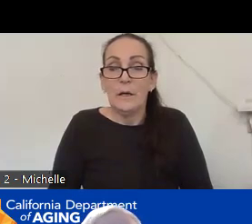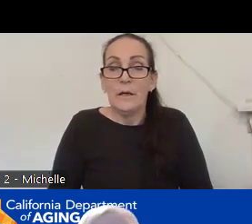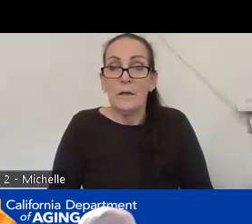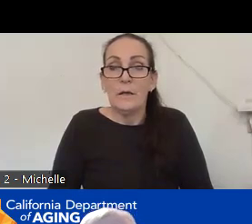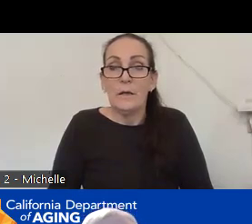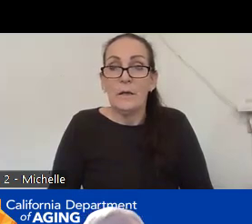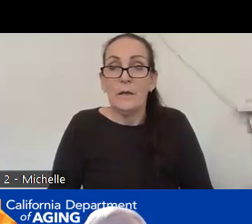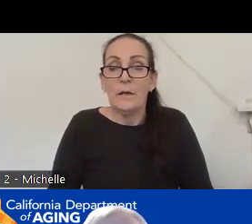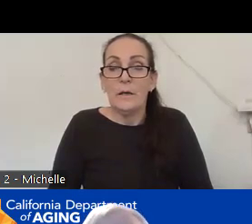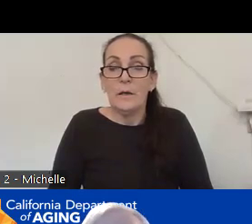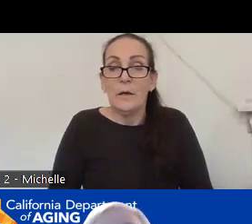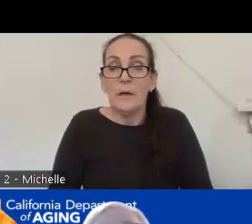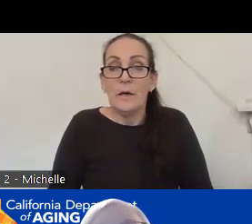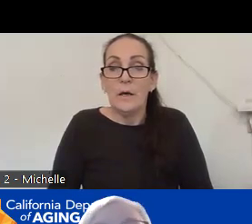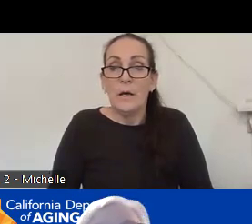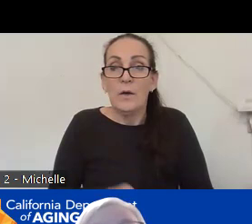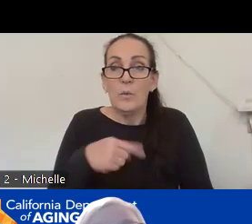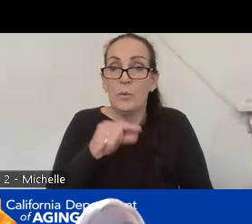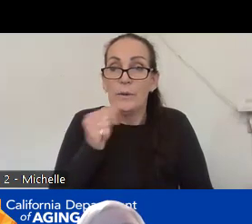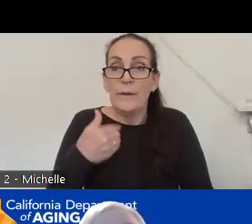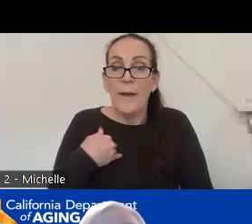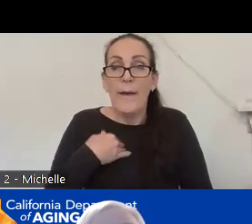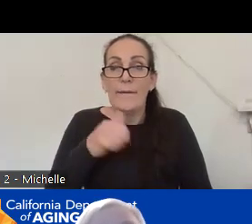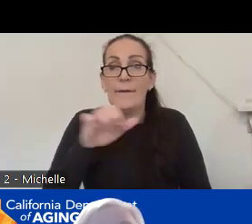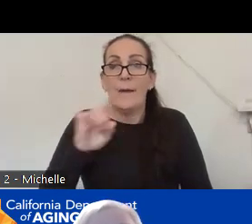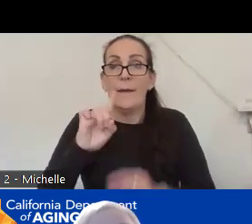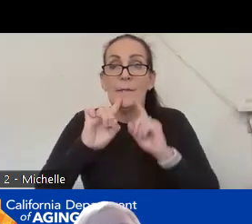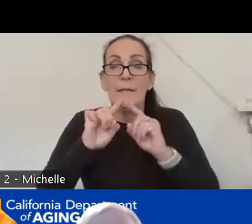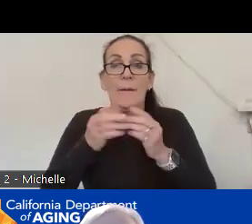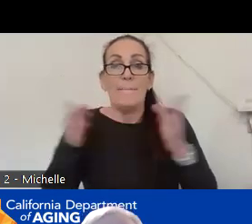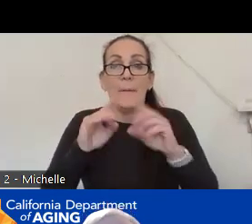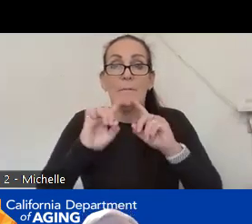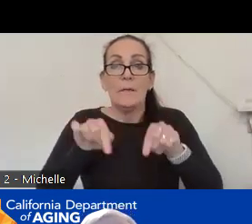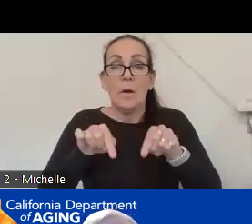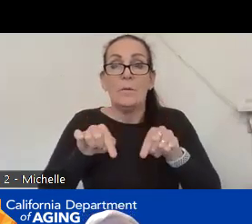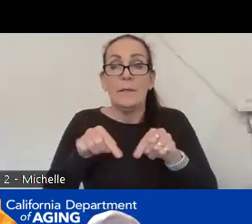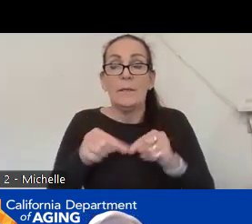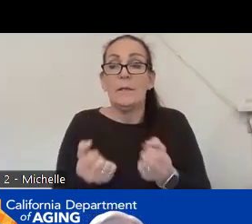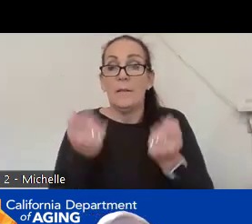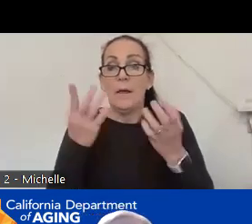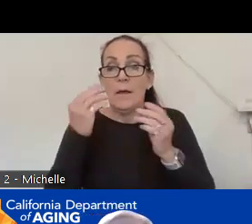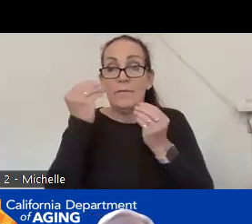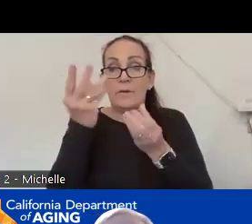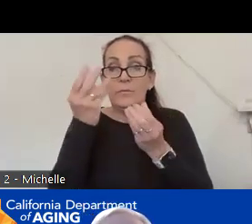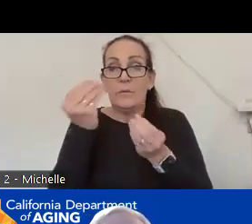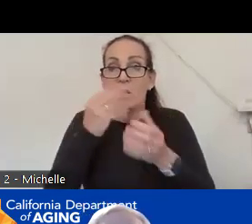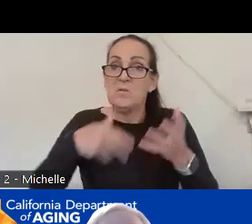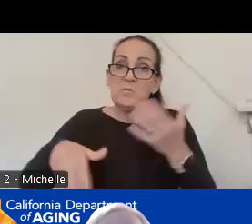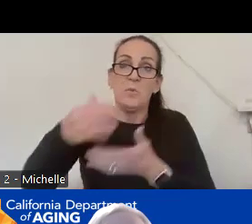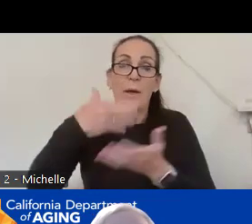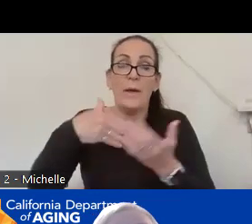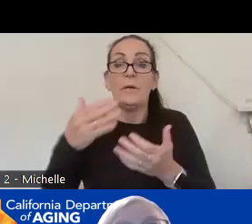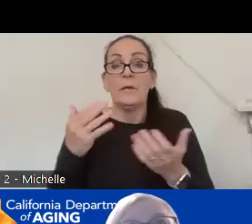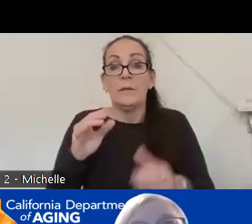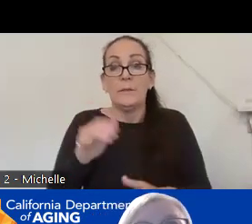we don't appear to have any public comments. Lots of information. I'm sure it's stewing around. So I turn it back